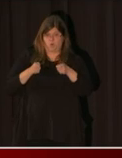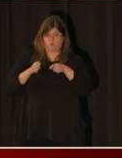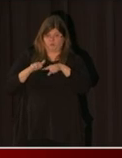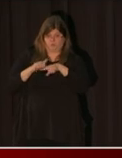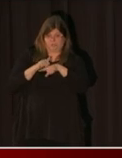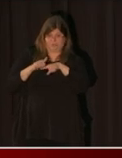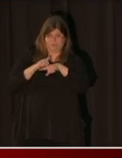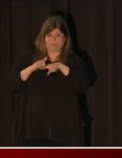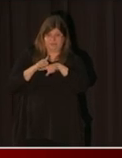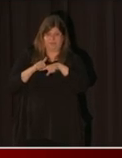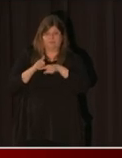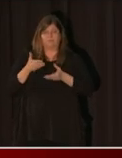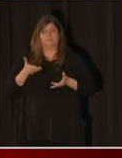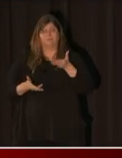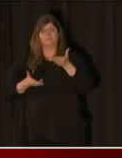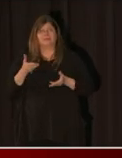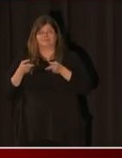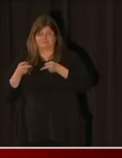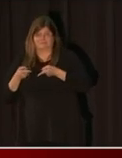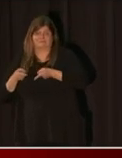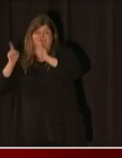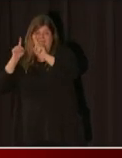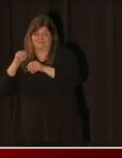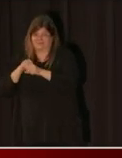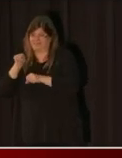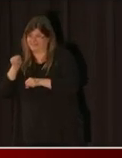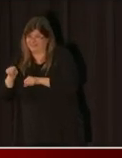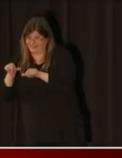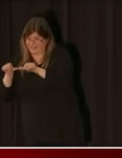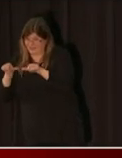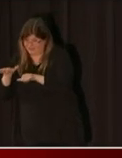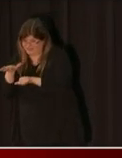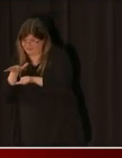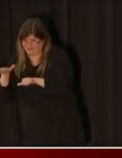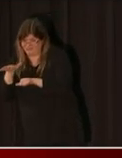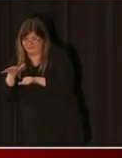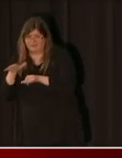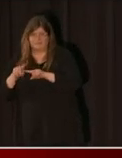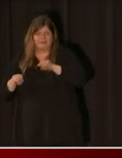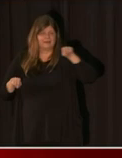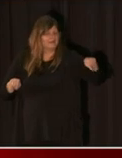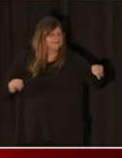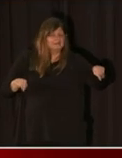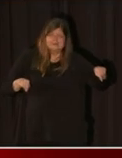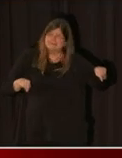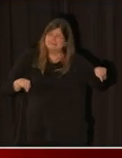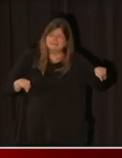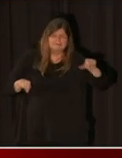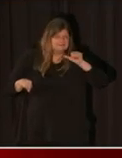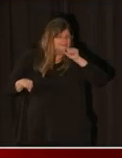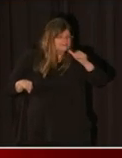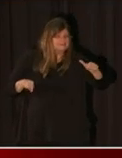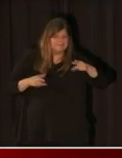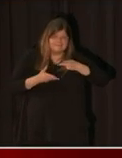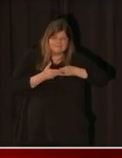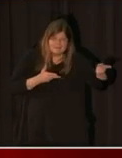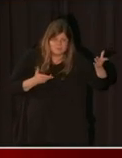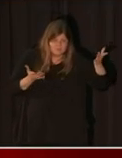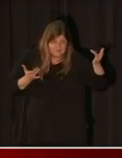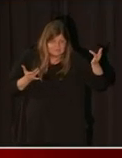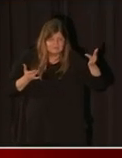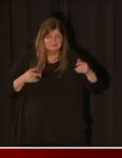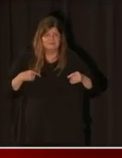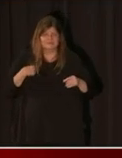one congregate setting like the jail may also inform another congregate setting that we're concerned about at St.